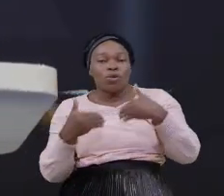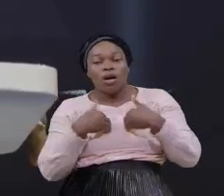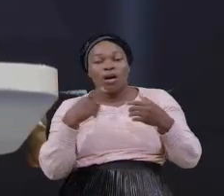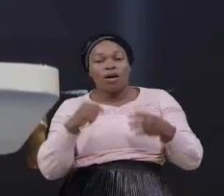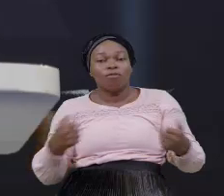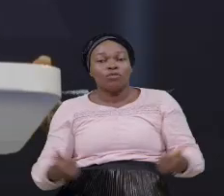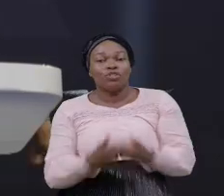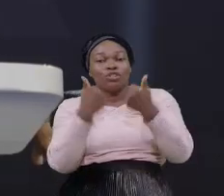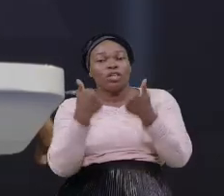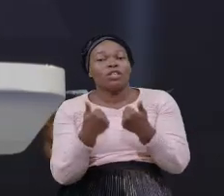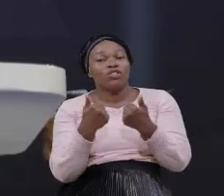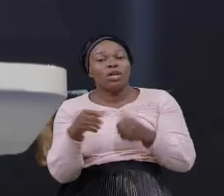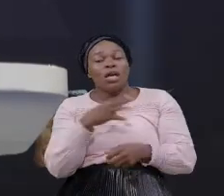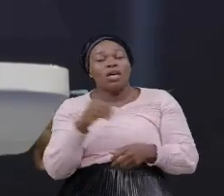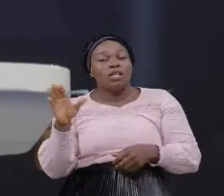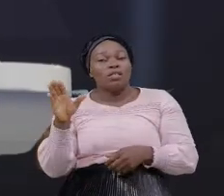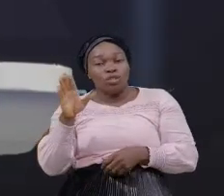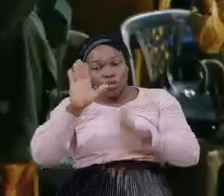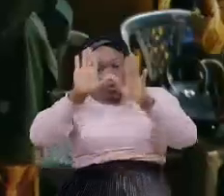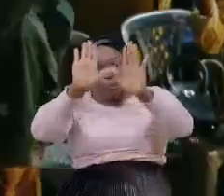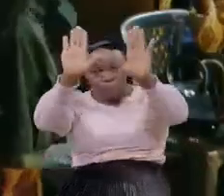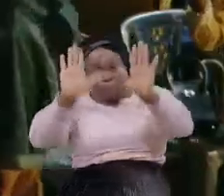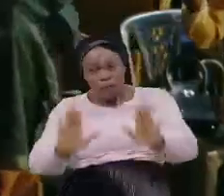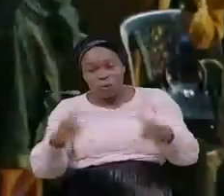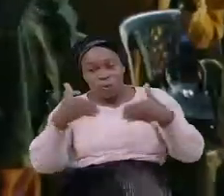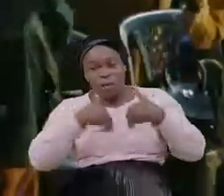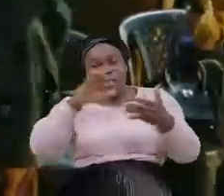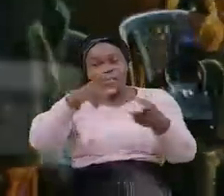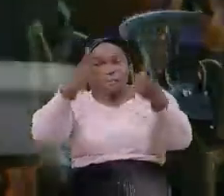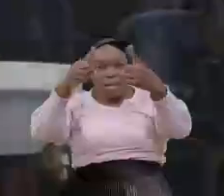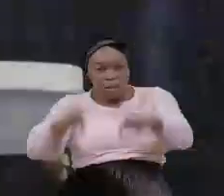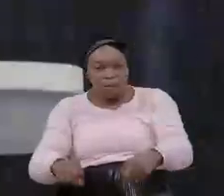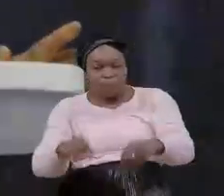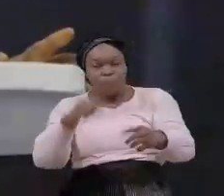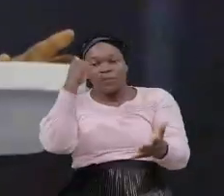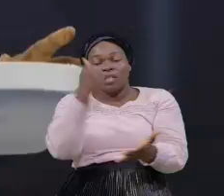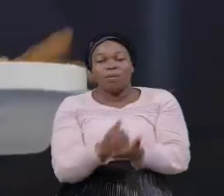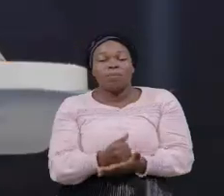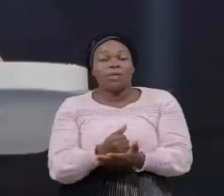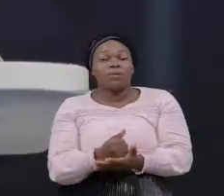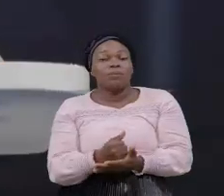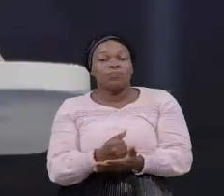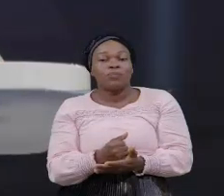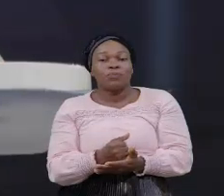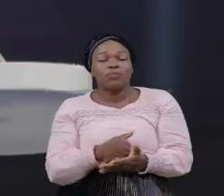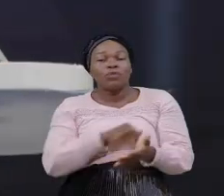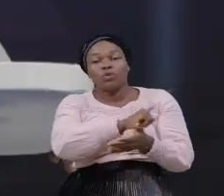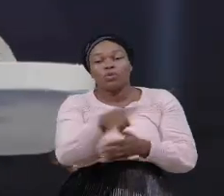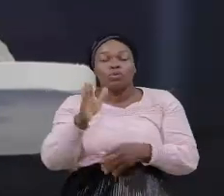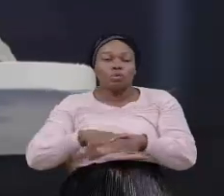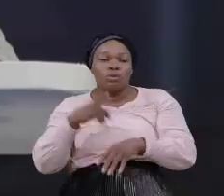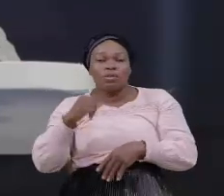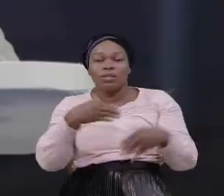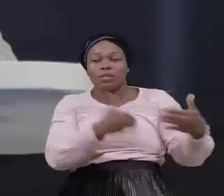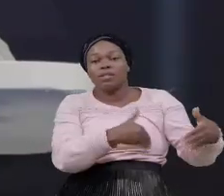Your miracle has arrived. Just by your side there. And the final amen will